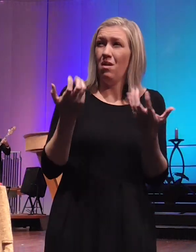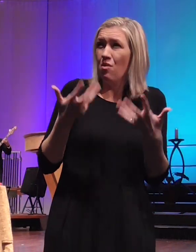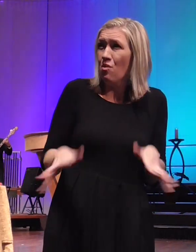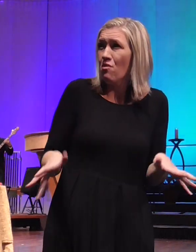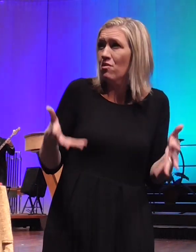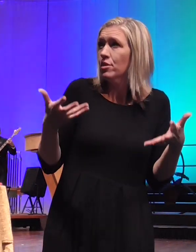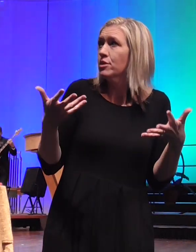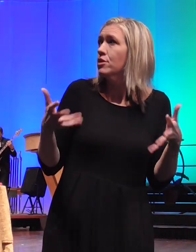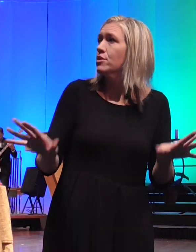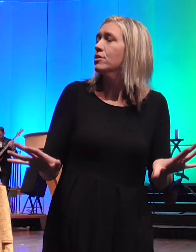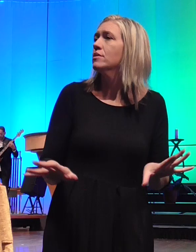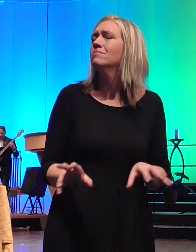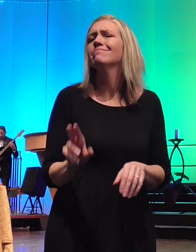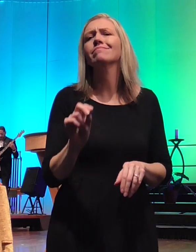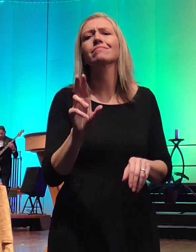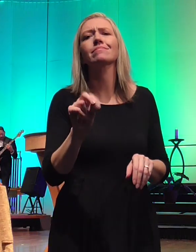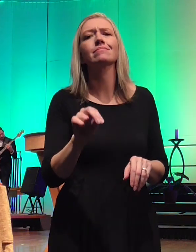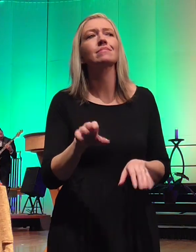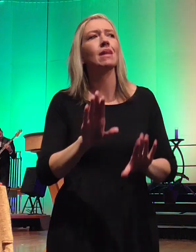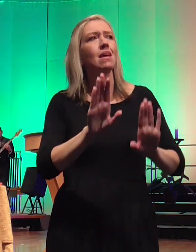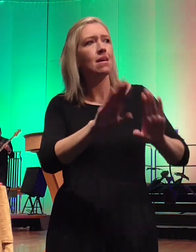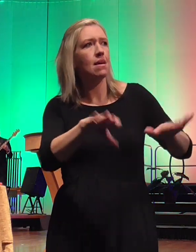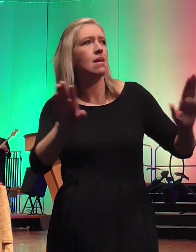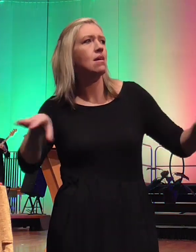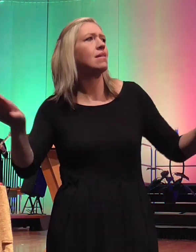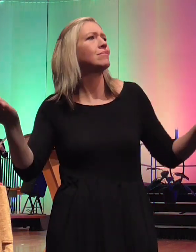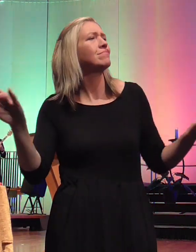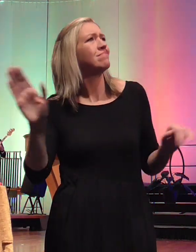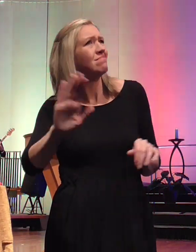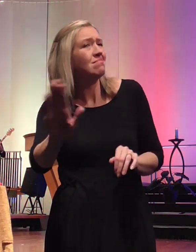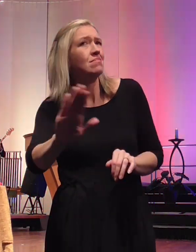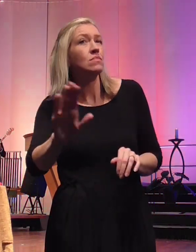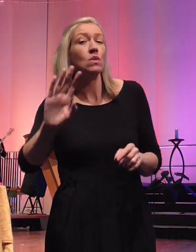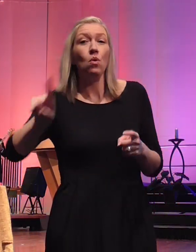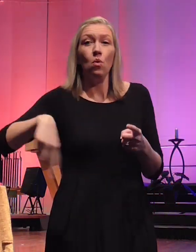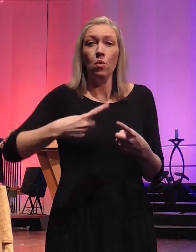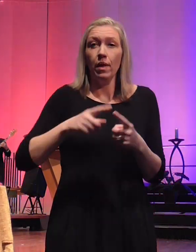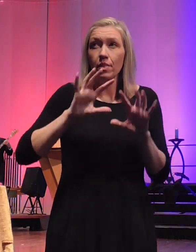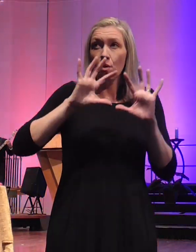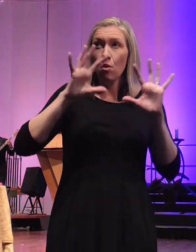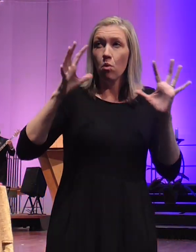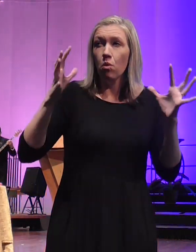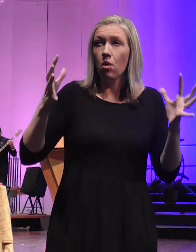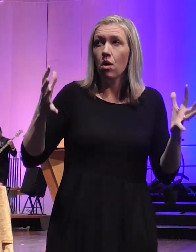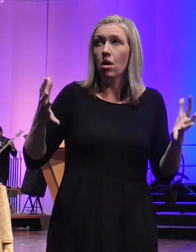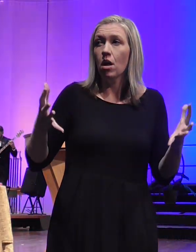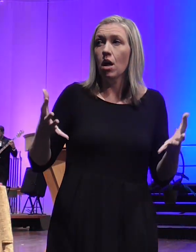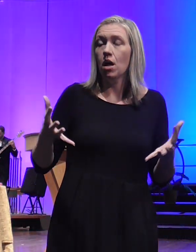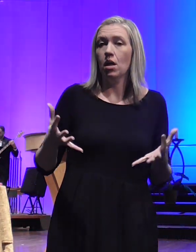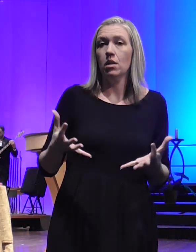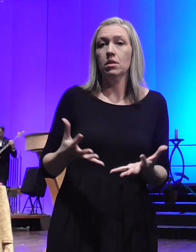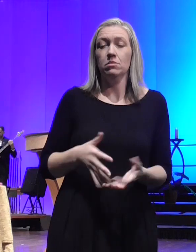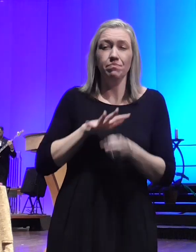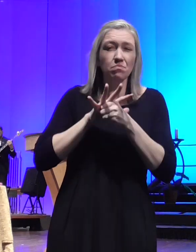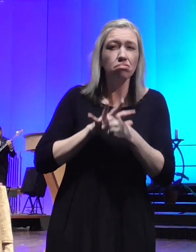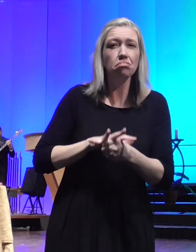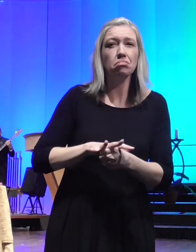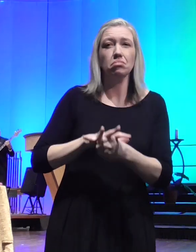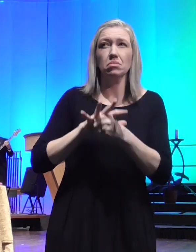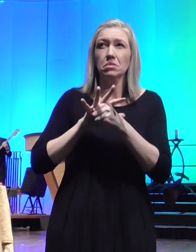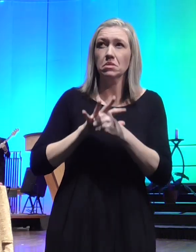it's over. Hey now, when the world comes